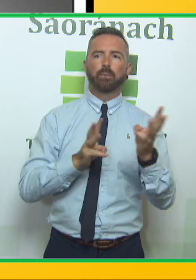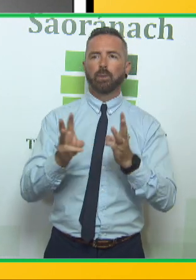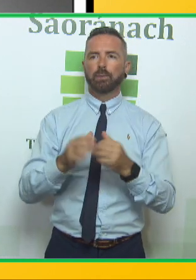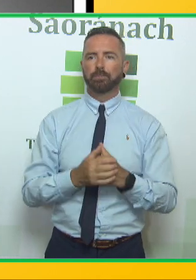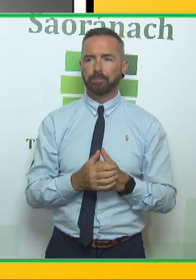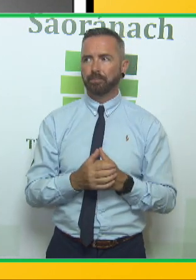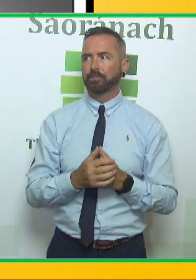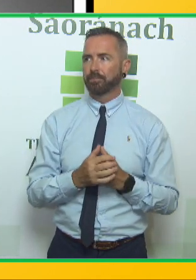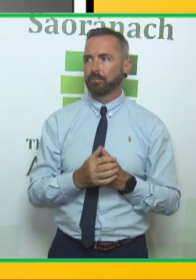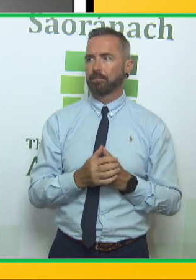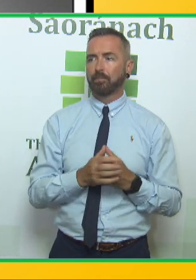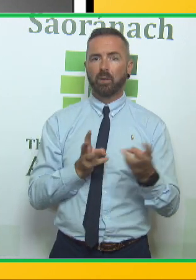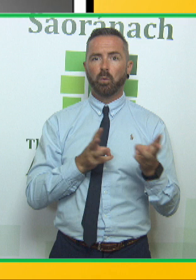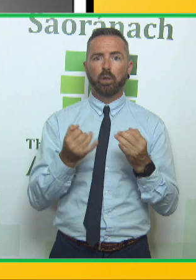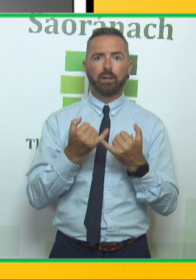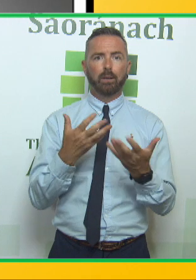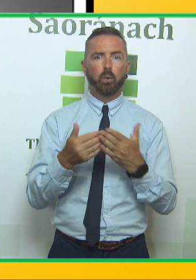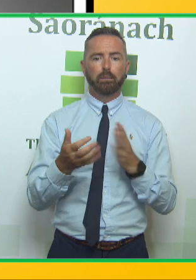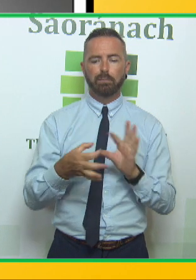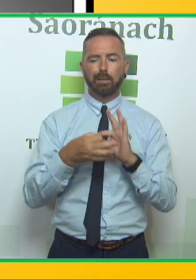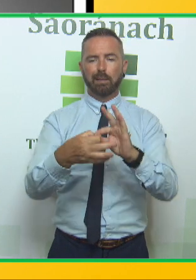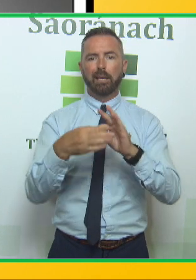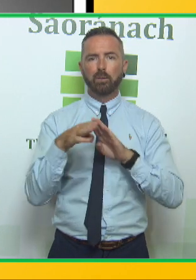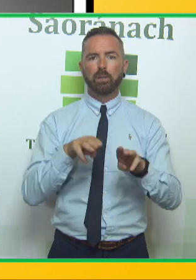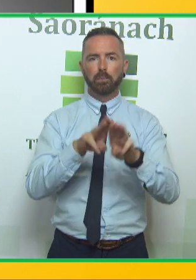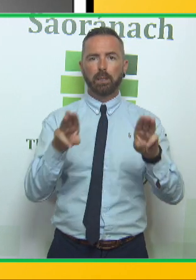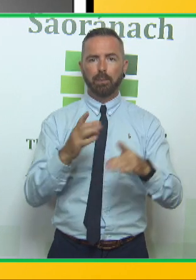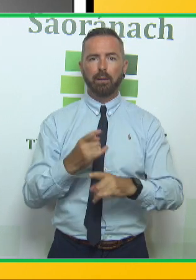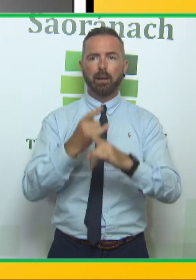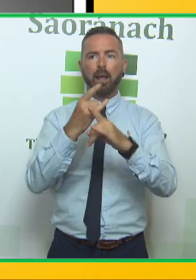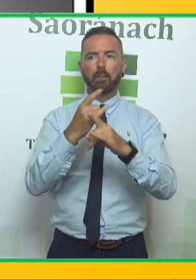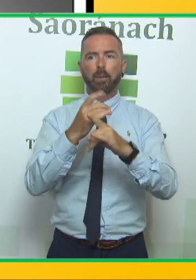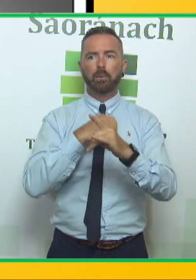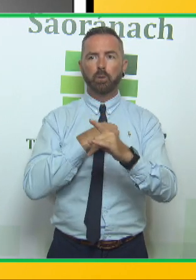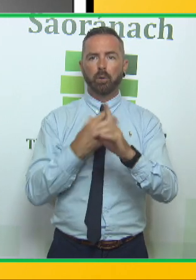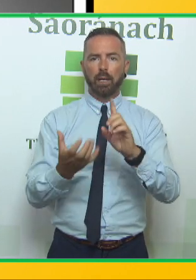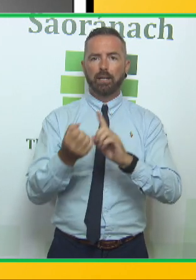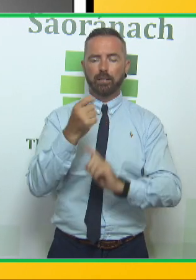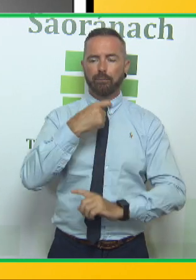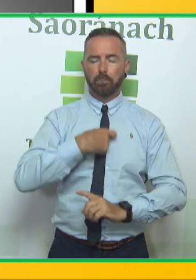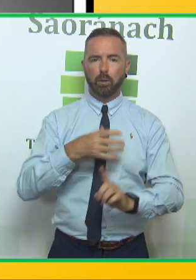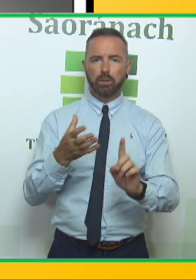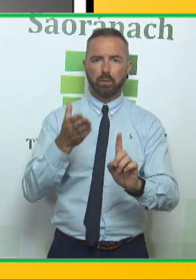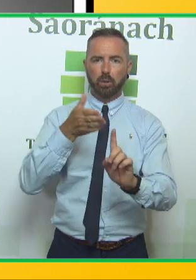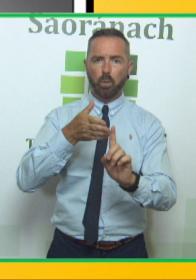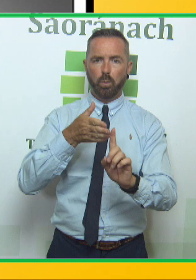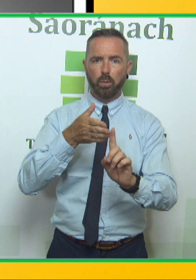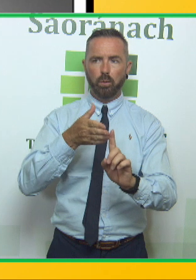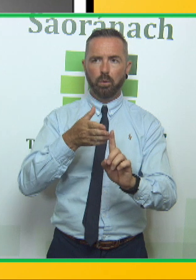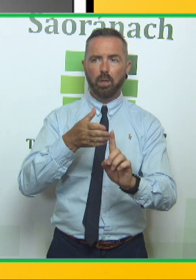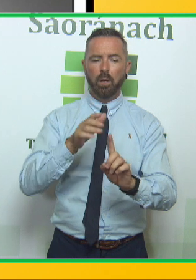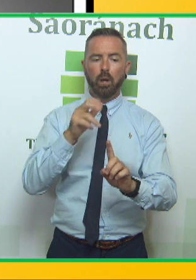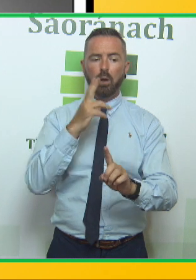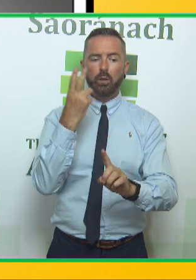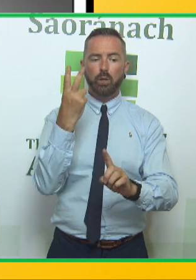in terms of engaging with people and helping people through to their I suppose, personal goals. So what is low threshold?